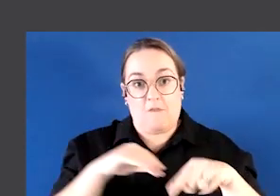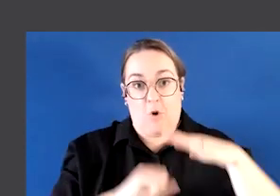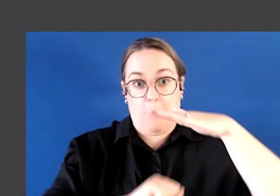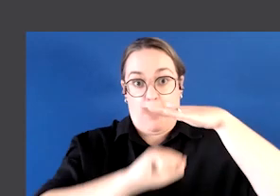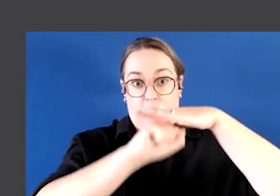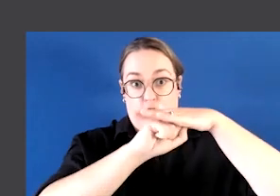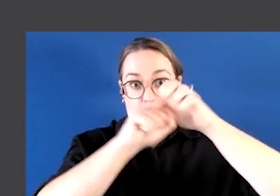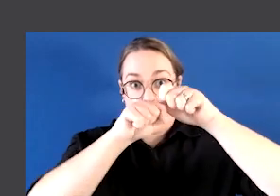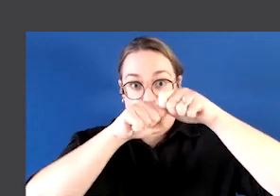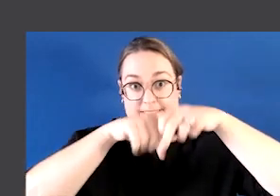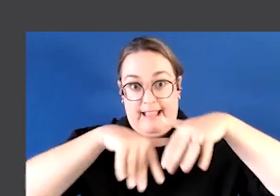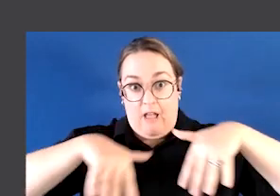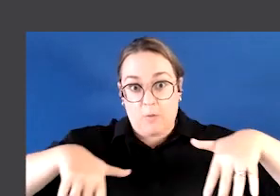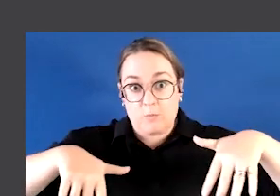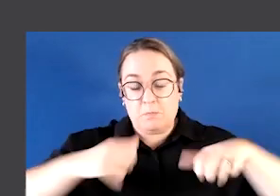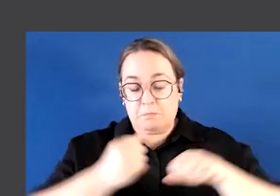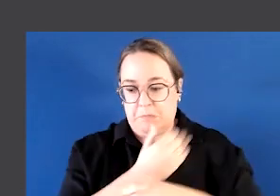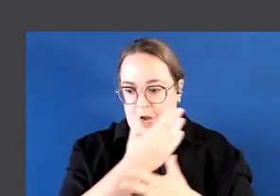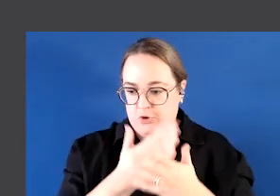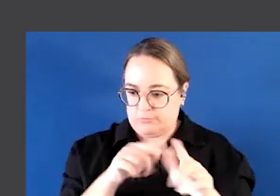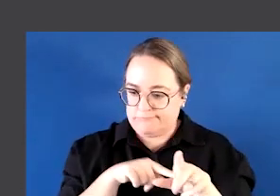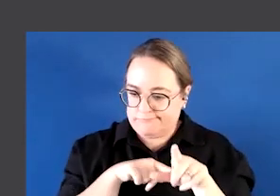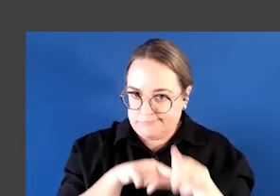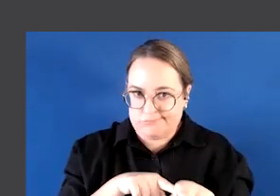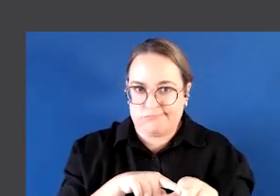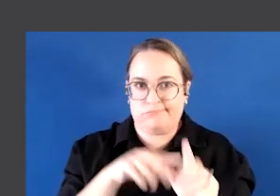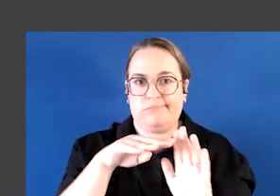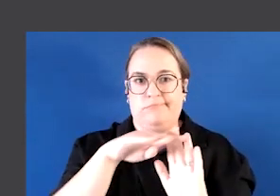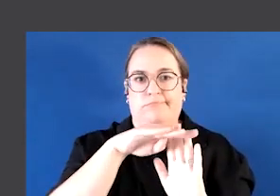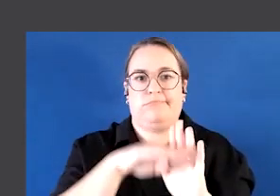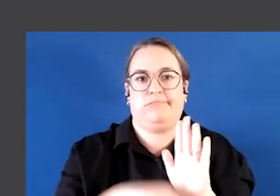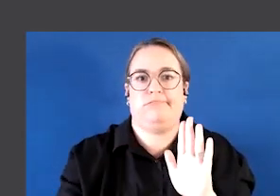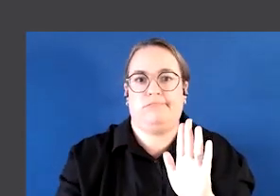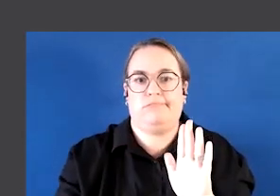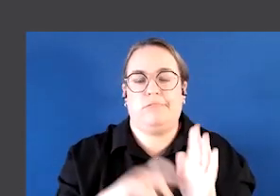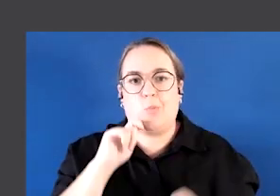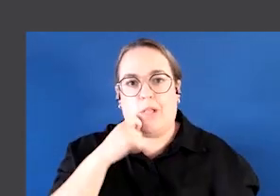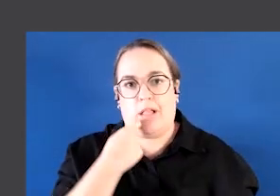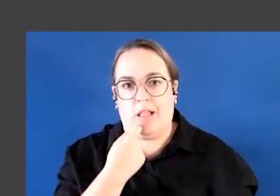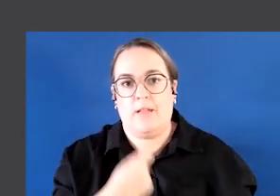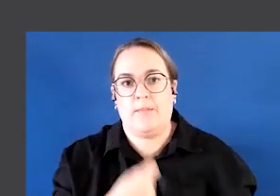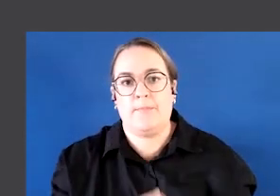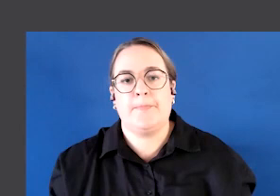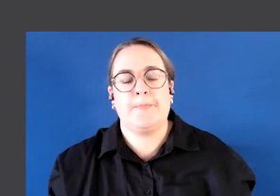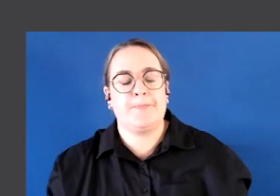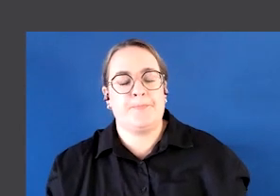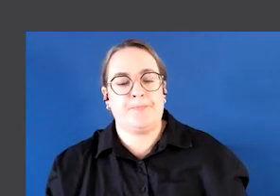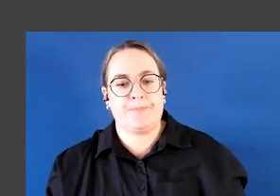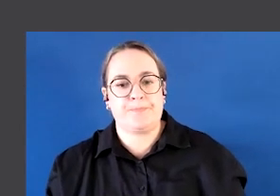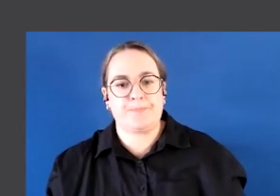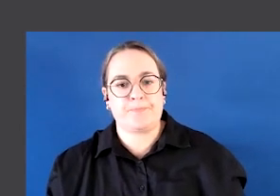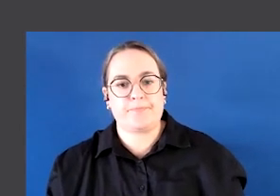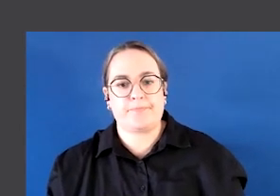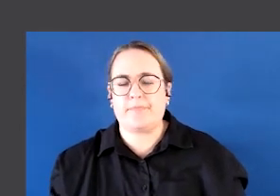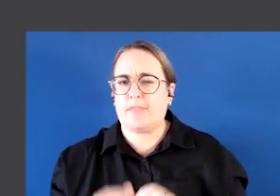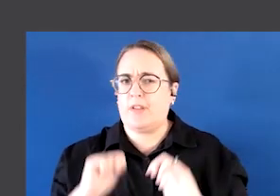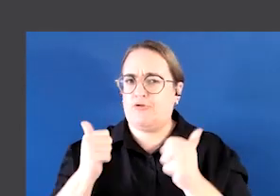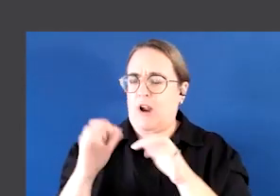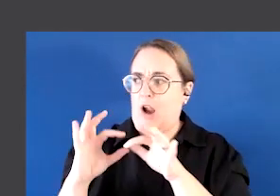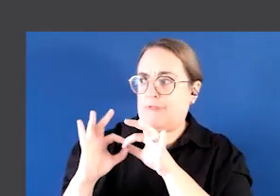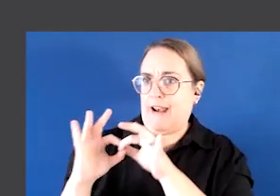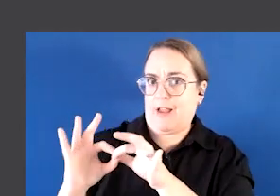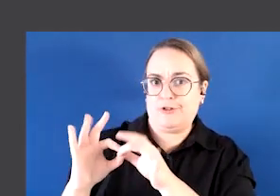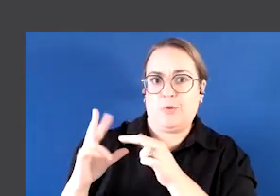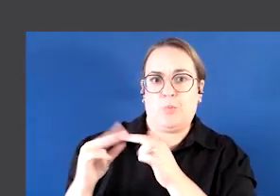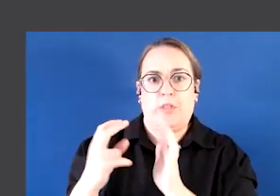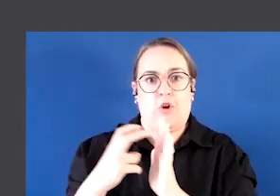and lead from the top, so being accountable and aware of what we expect from an integrity perspective. I guess really pleasingly,